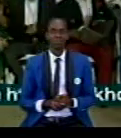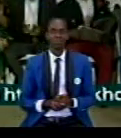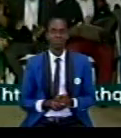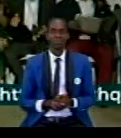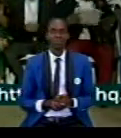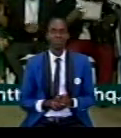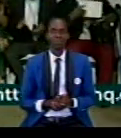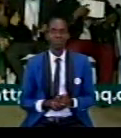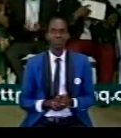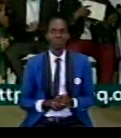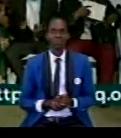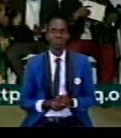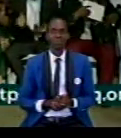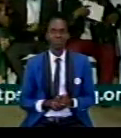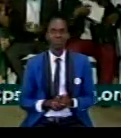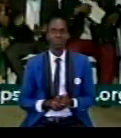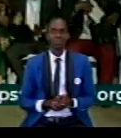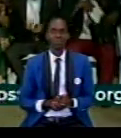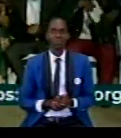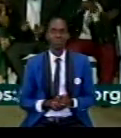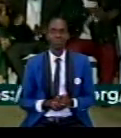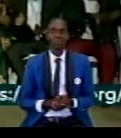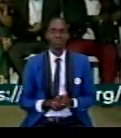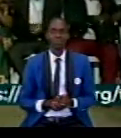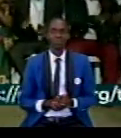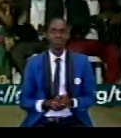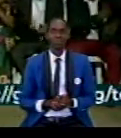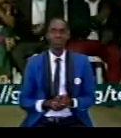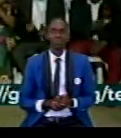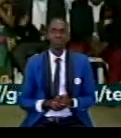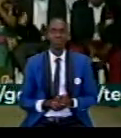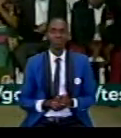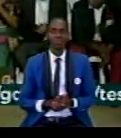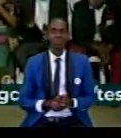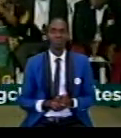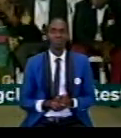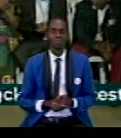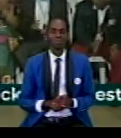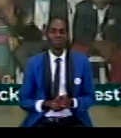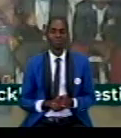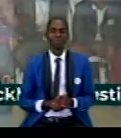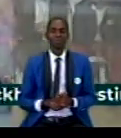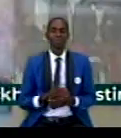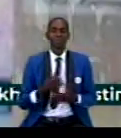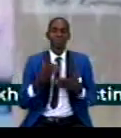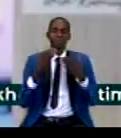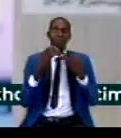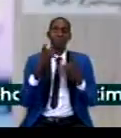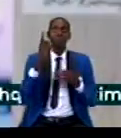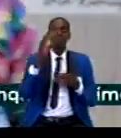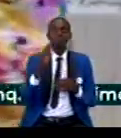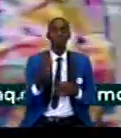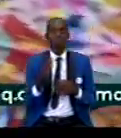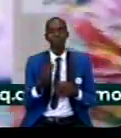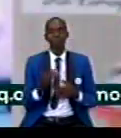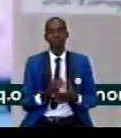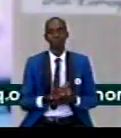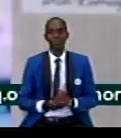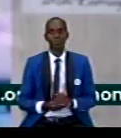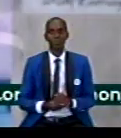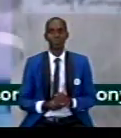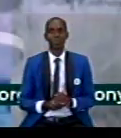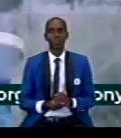God bless you. God has healed me. I thank God, God will come to this in the name of Jesus. Amen. The next